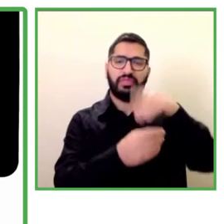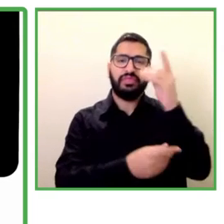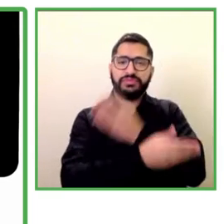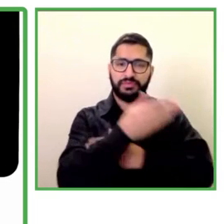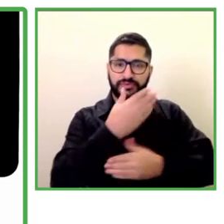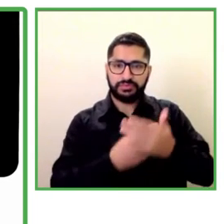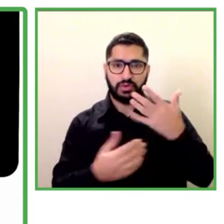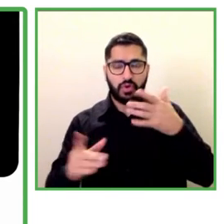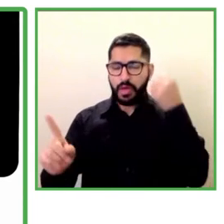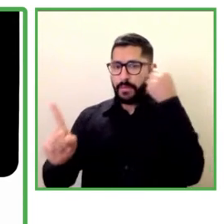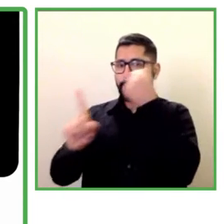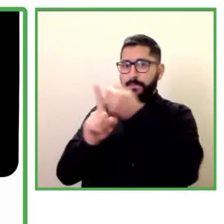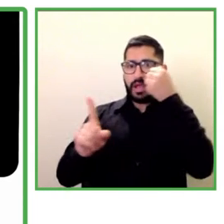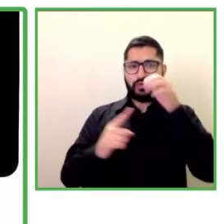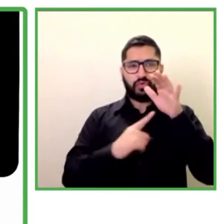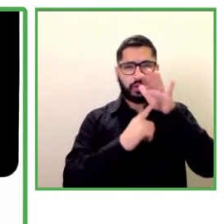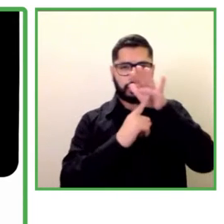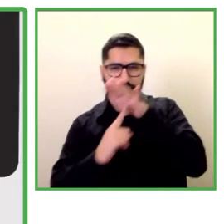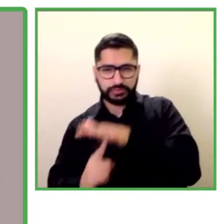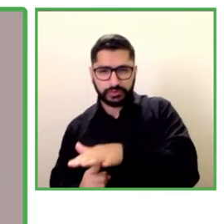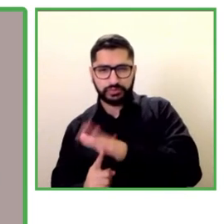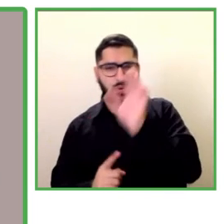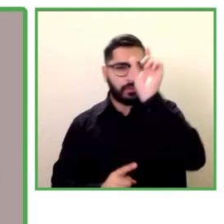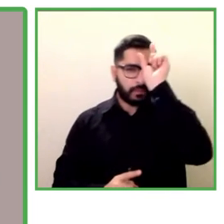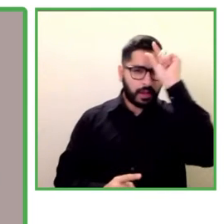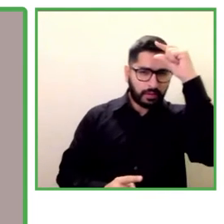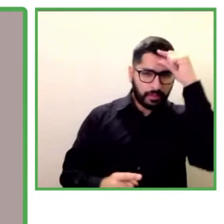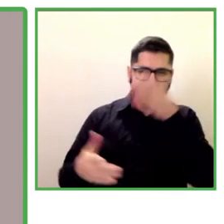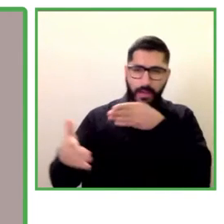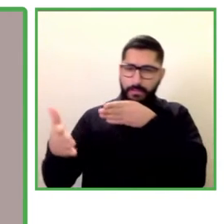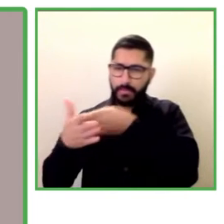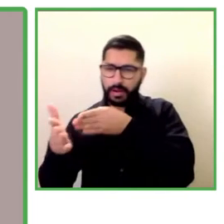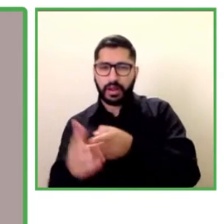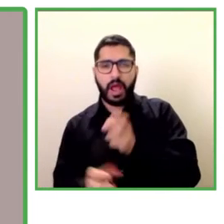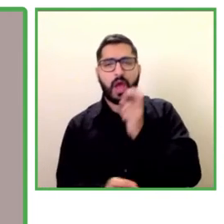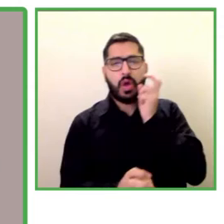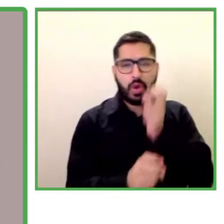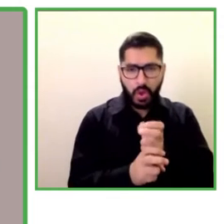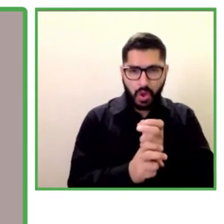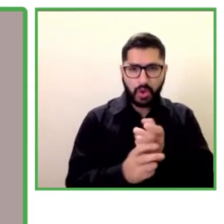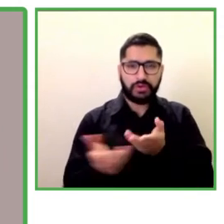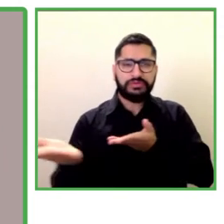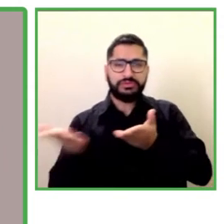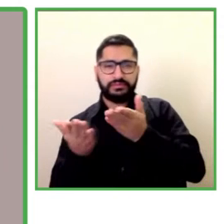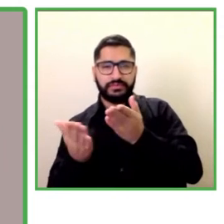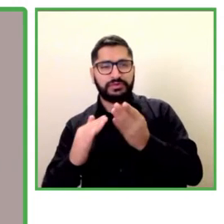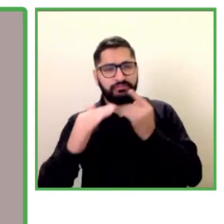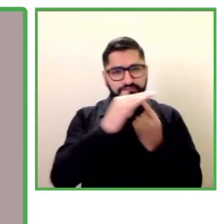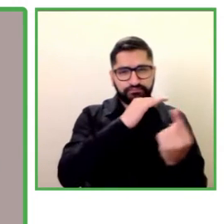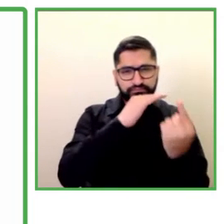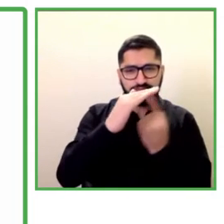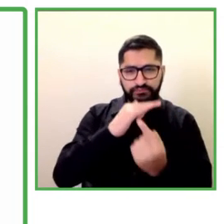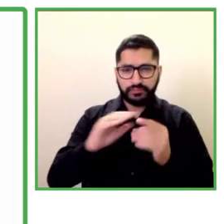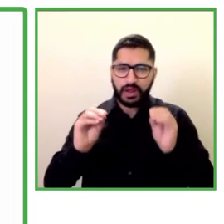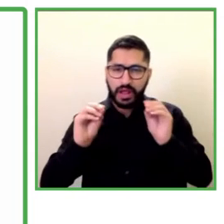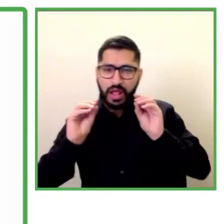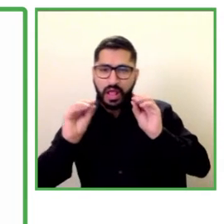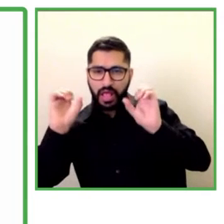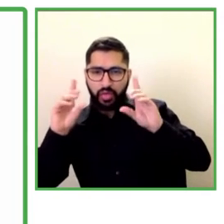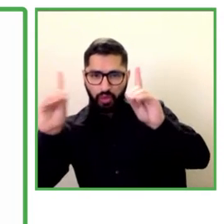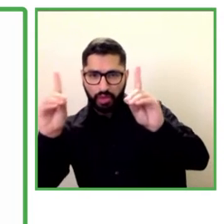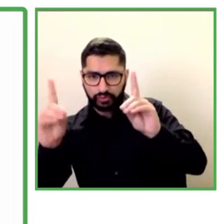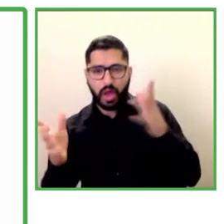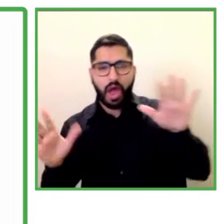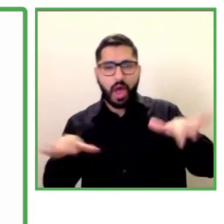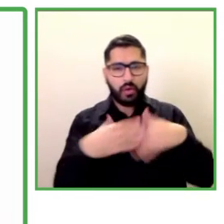with judgment and barriers every day that difficulties the access to basic services, education, and employment. So how do we